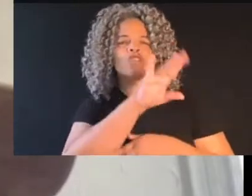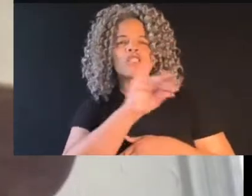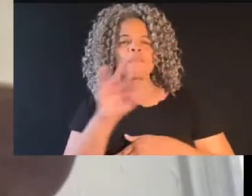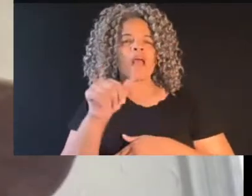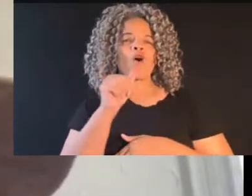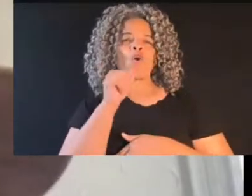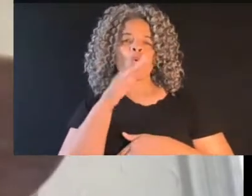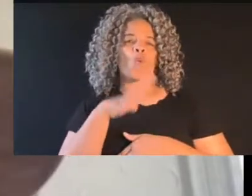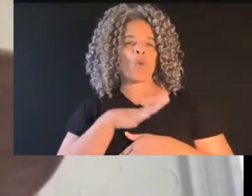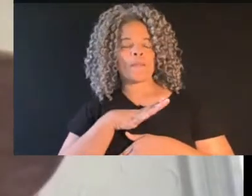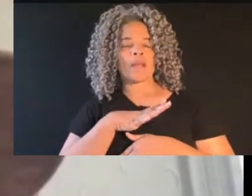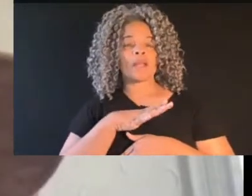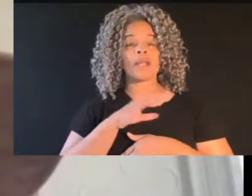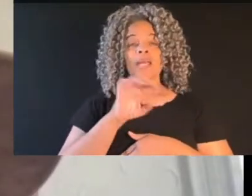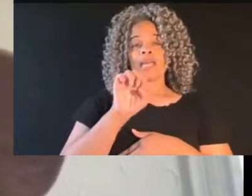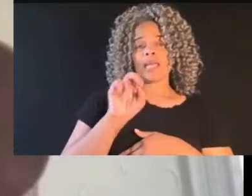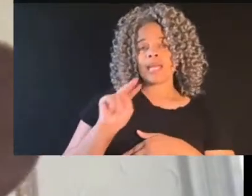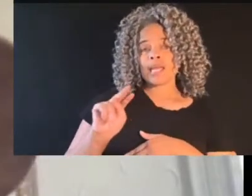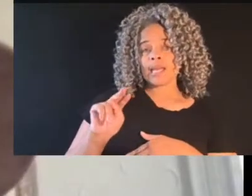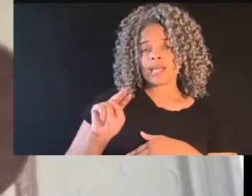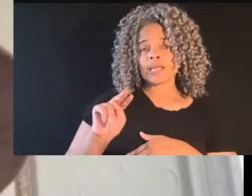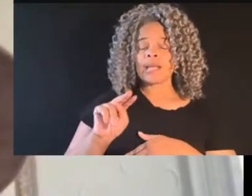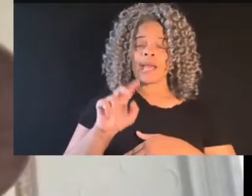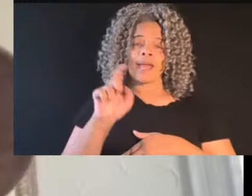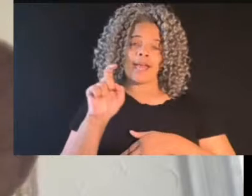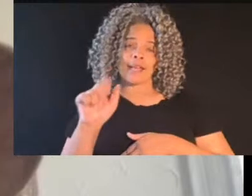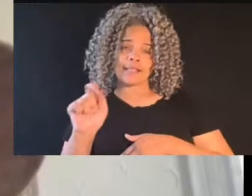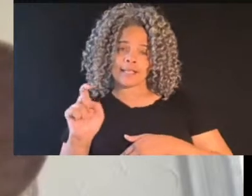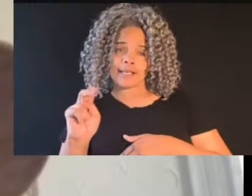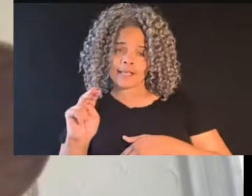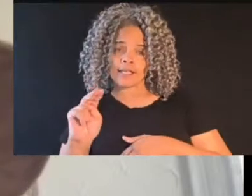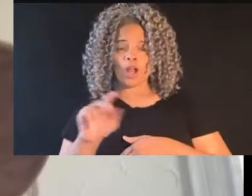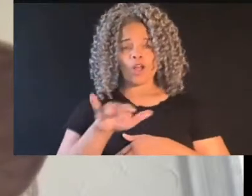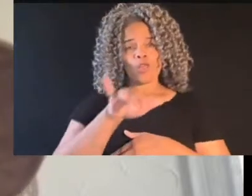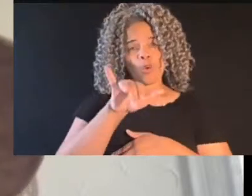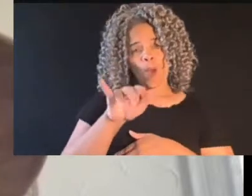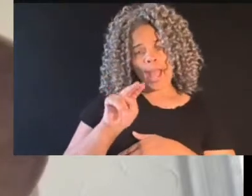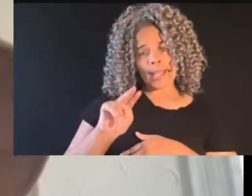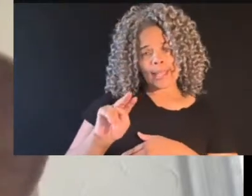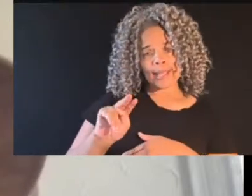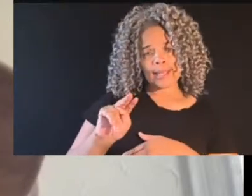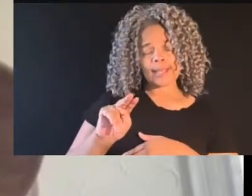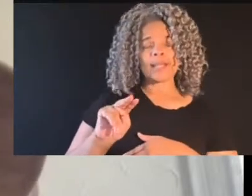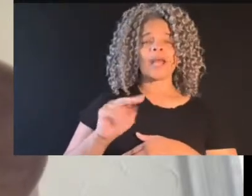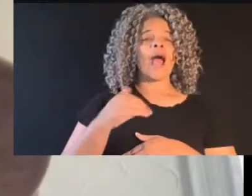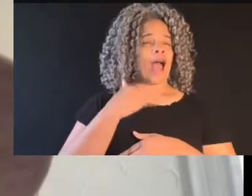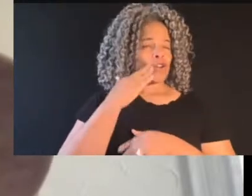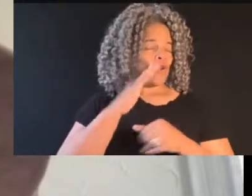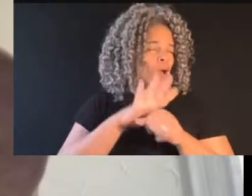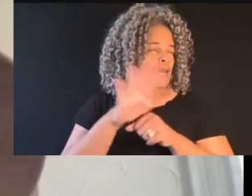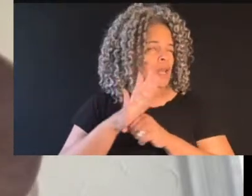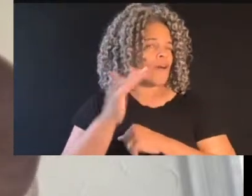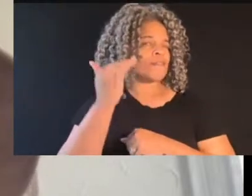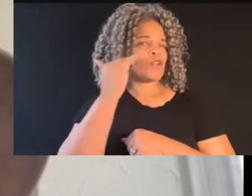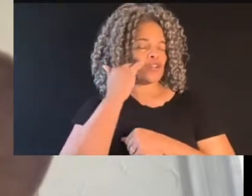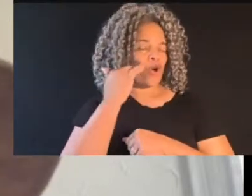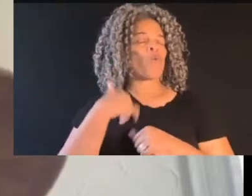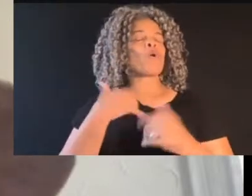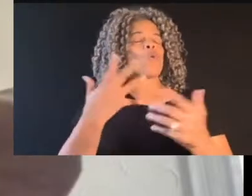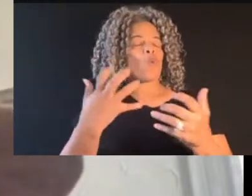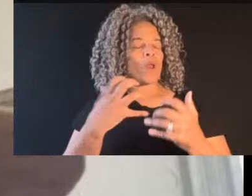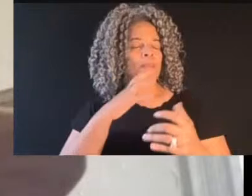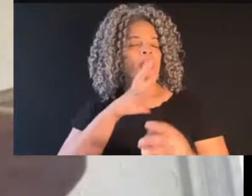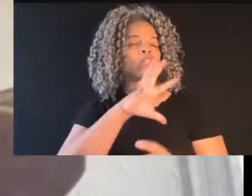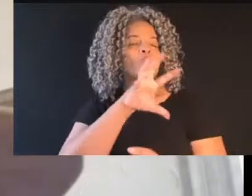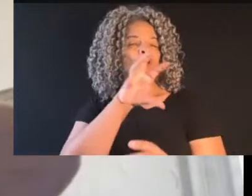women. The EN, the XN, the YN. I know enough to know that we want to be as inclusive